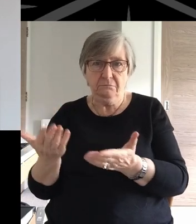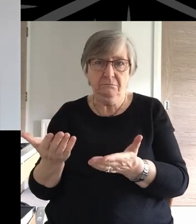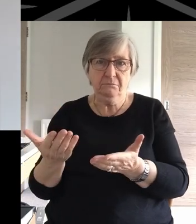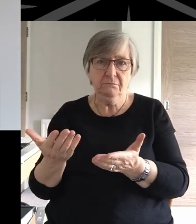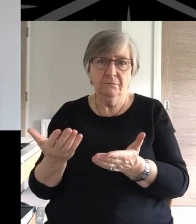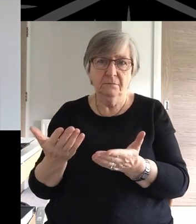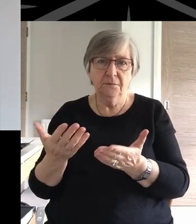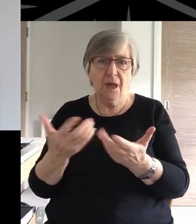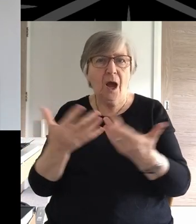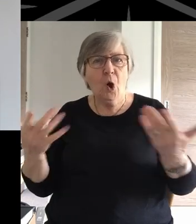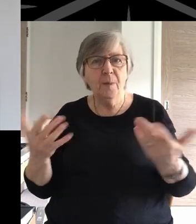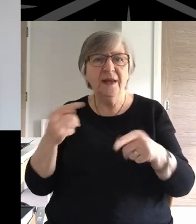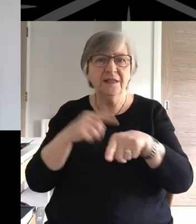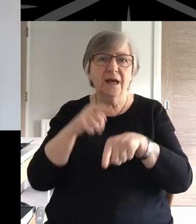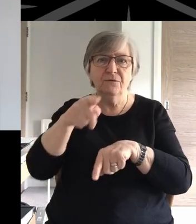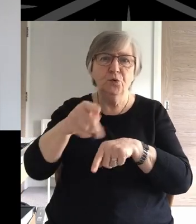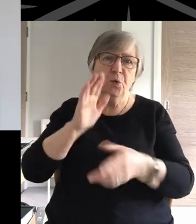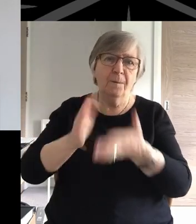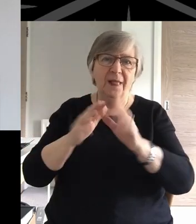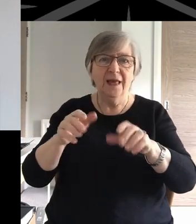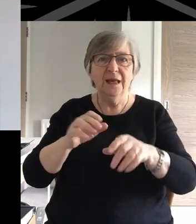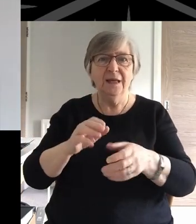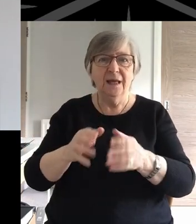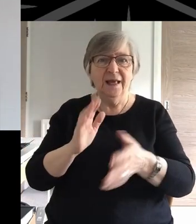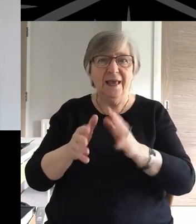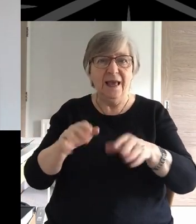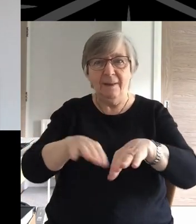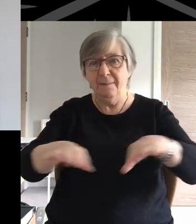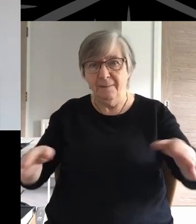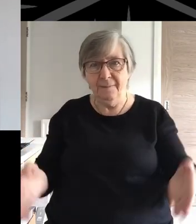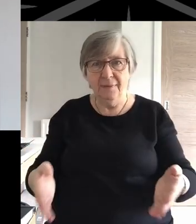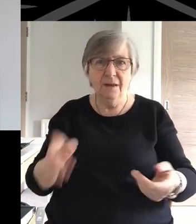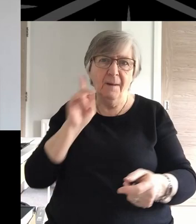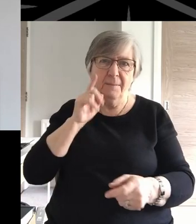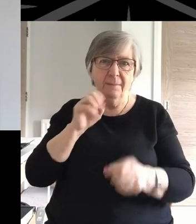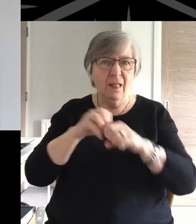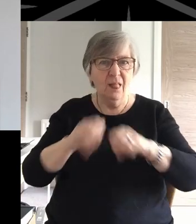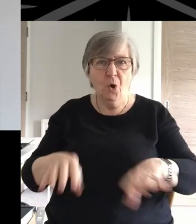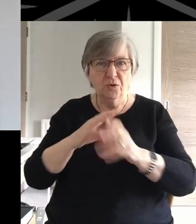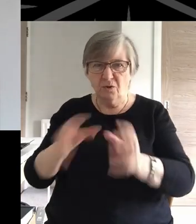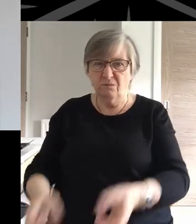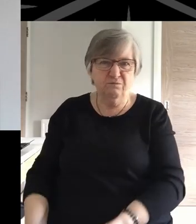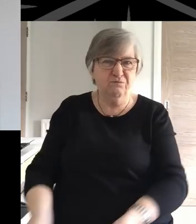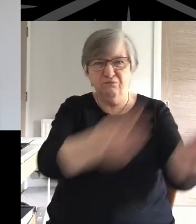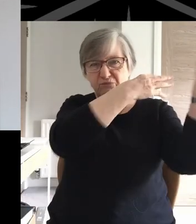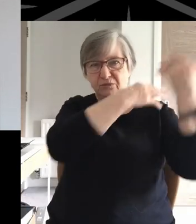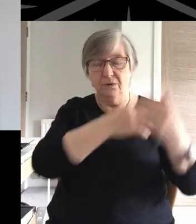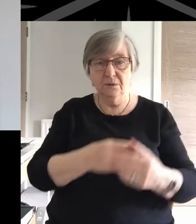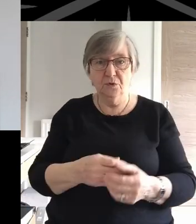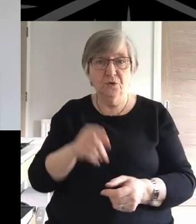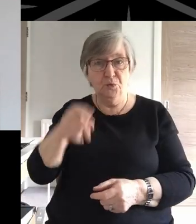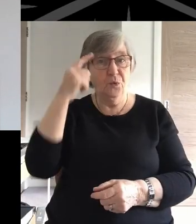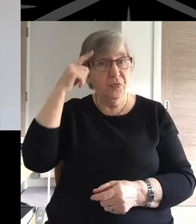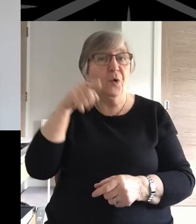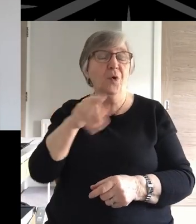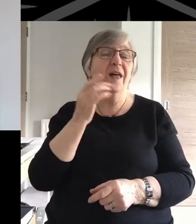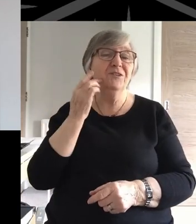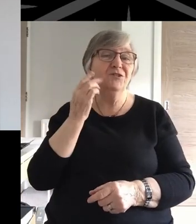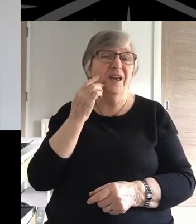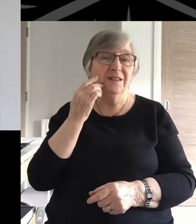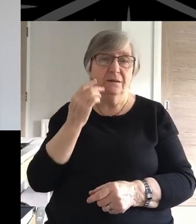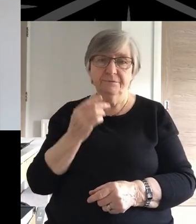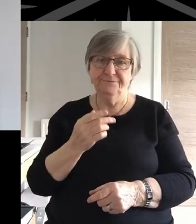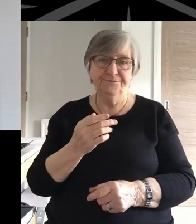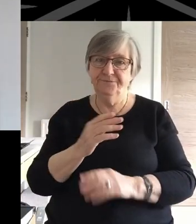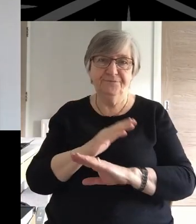How often have you played a game of Monopoly that ended with the table being flipped and thought that was a gentle game? It doesn't happen.